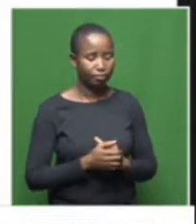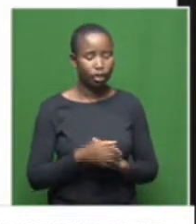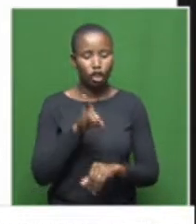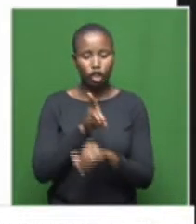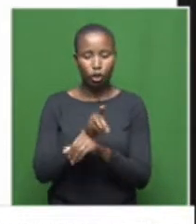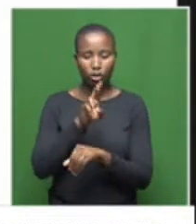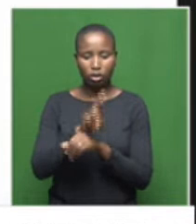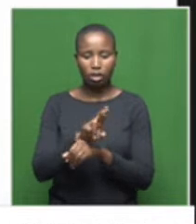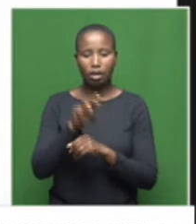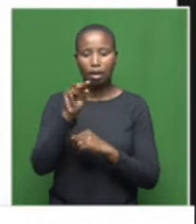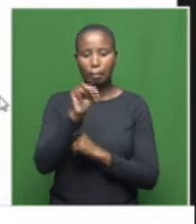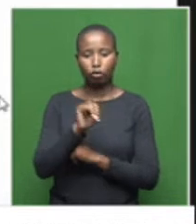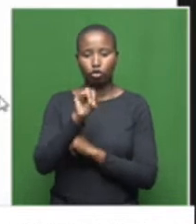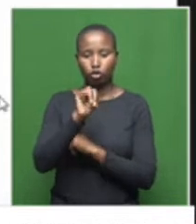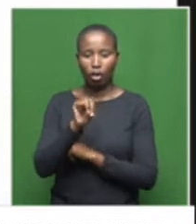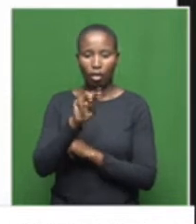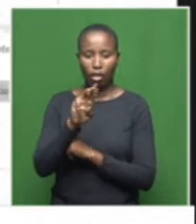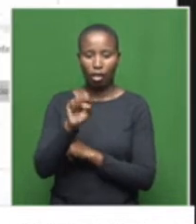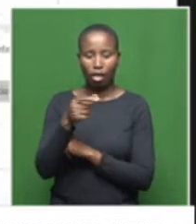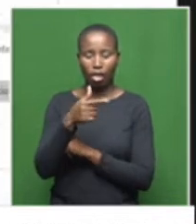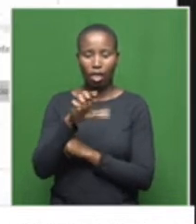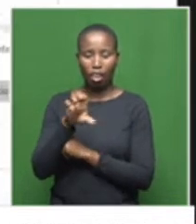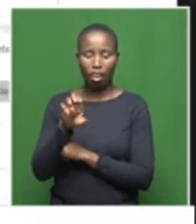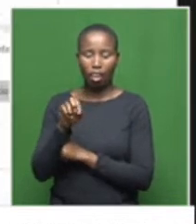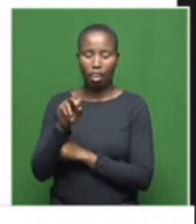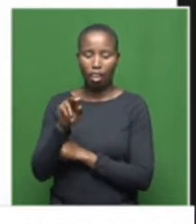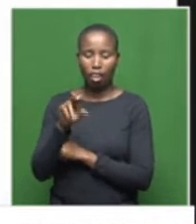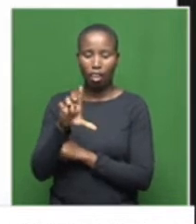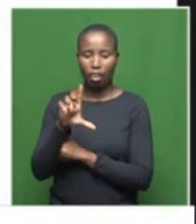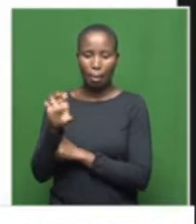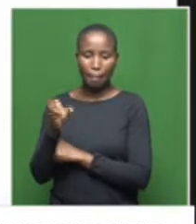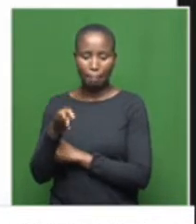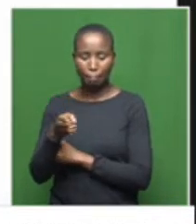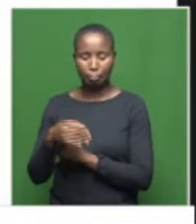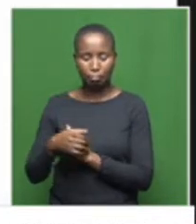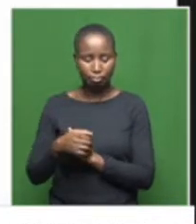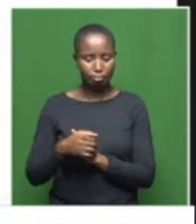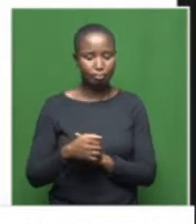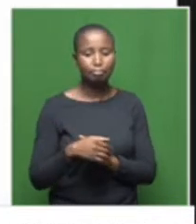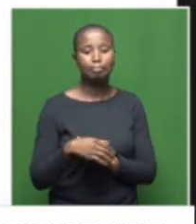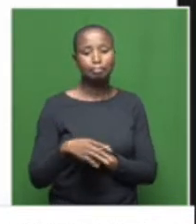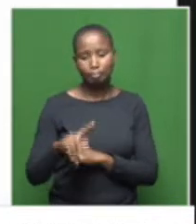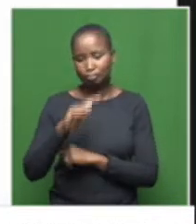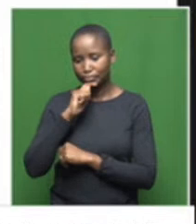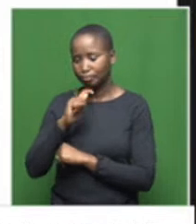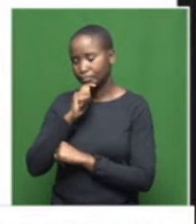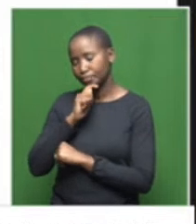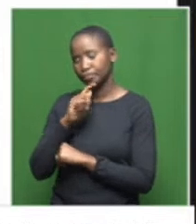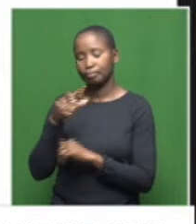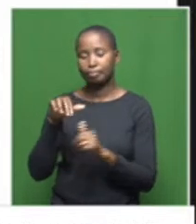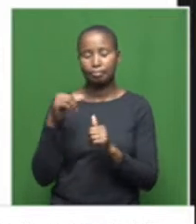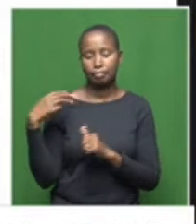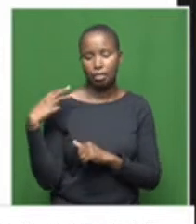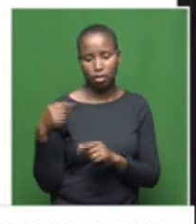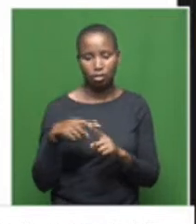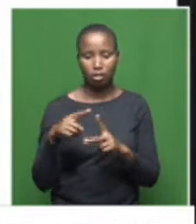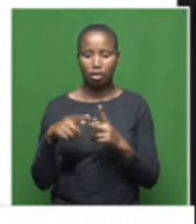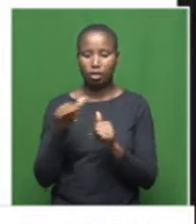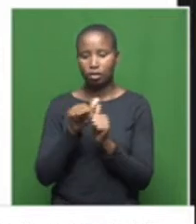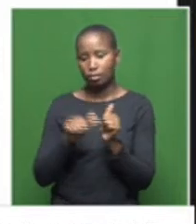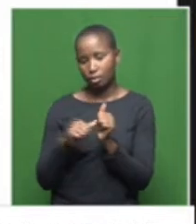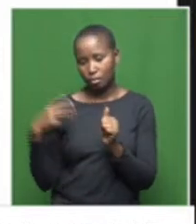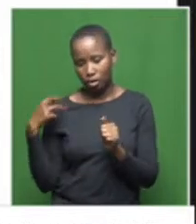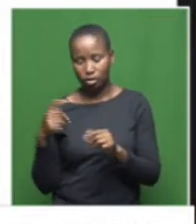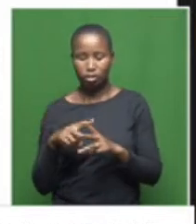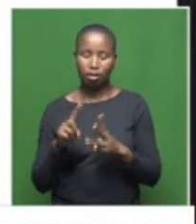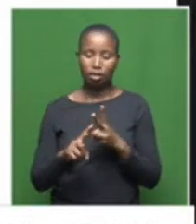Wasila Jasat. Good morning, everyone, Honourable Minister, Deputy Minister, colleagues and members